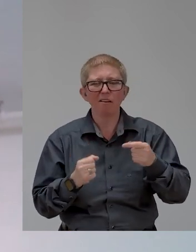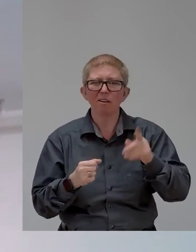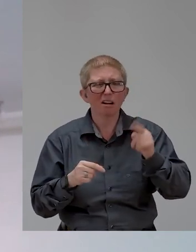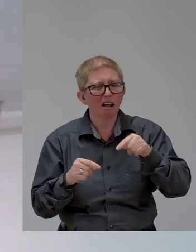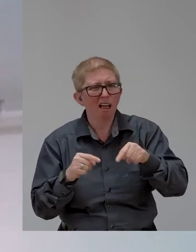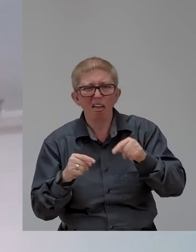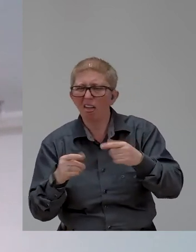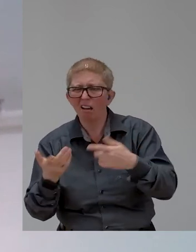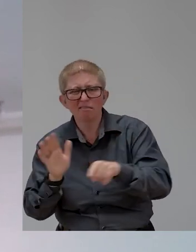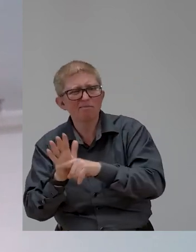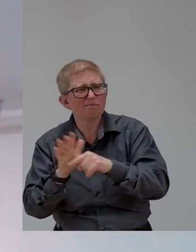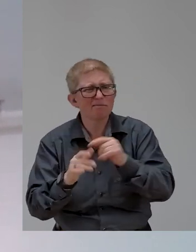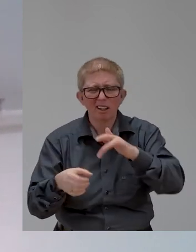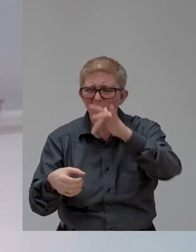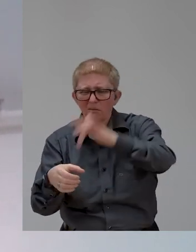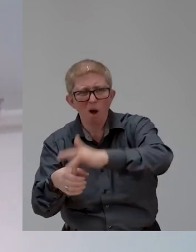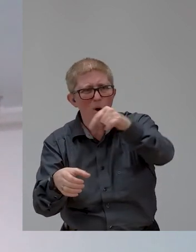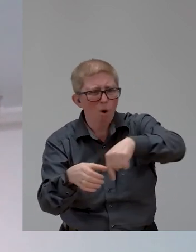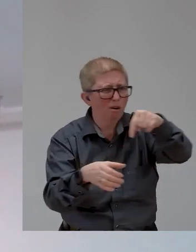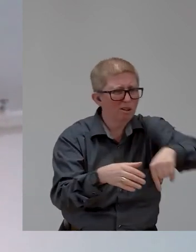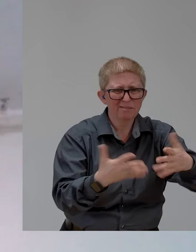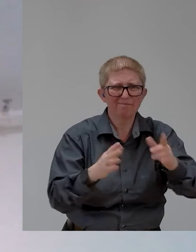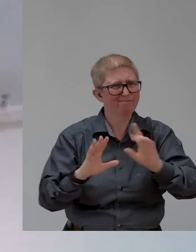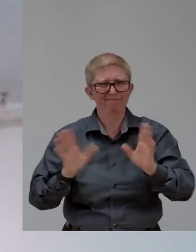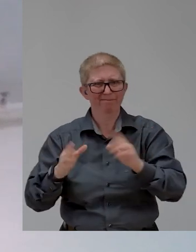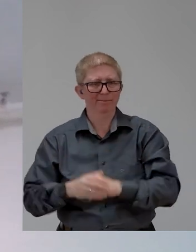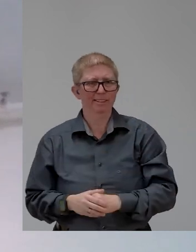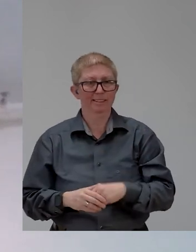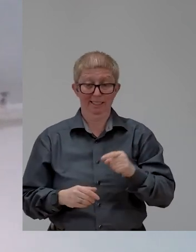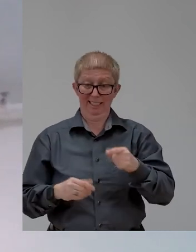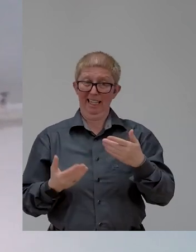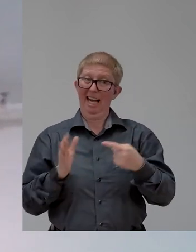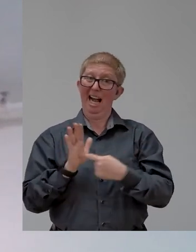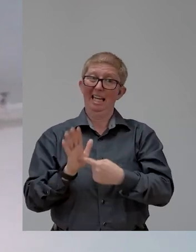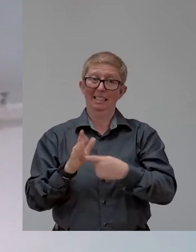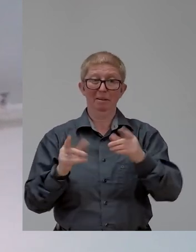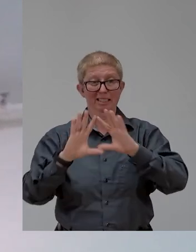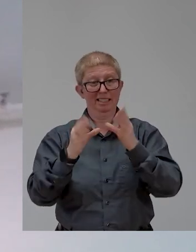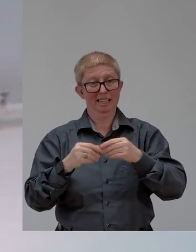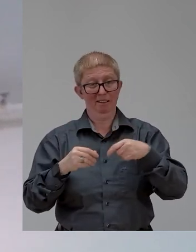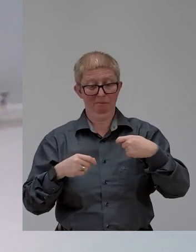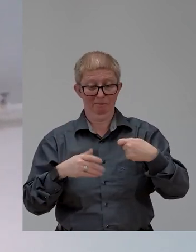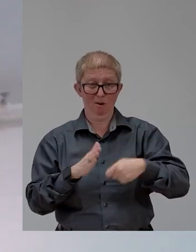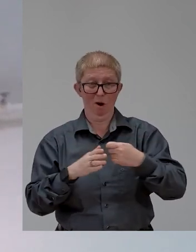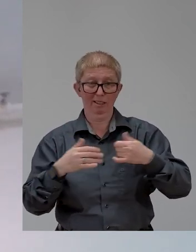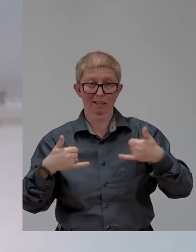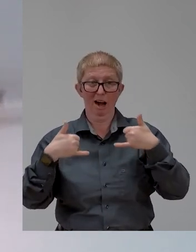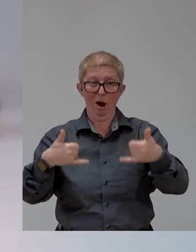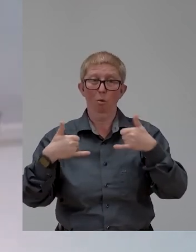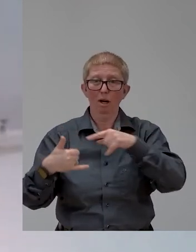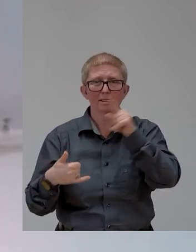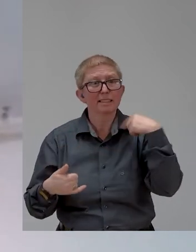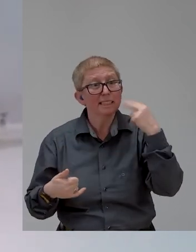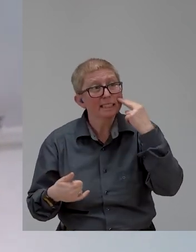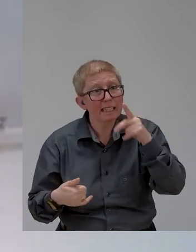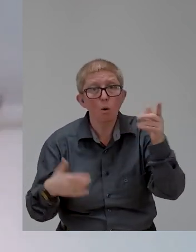this is with due respect to zero winners, present and past and future, and to those that I saw as part of